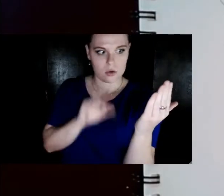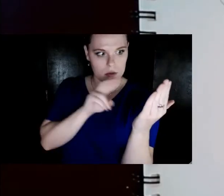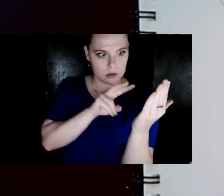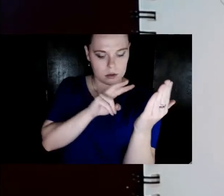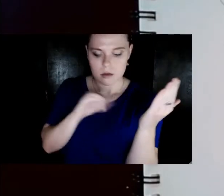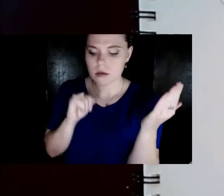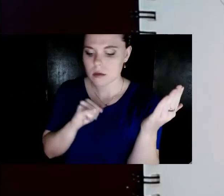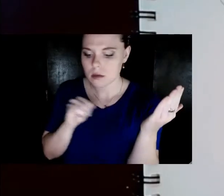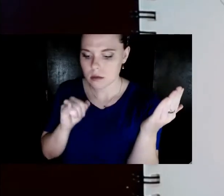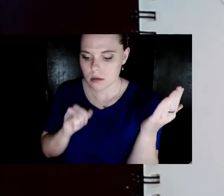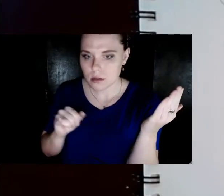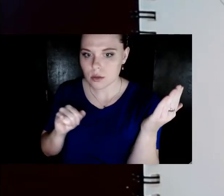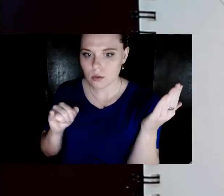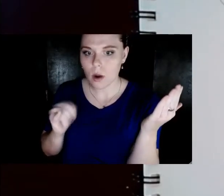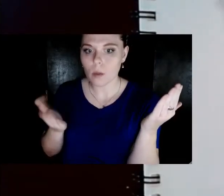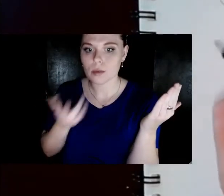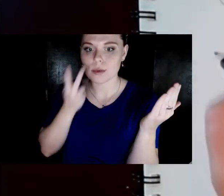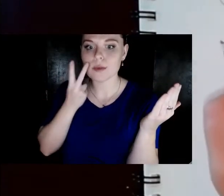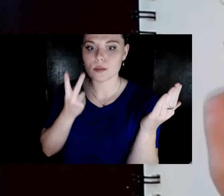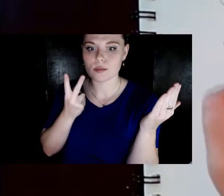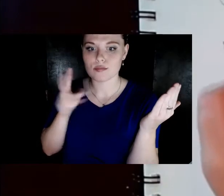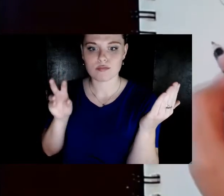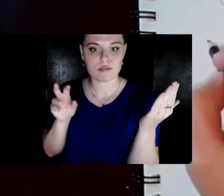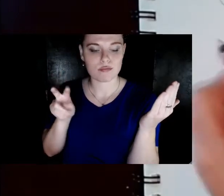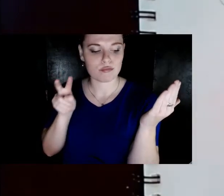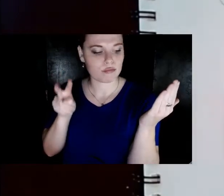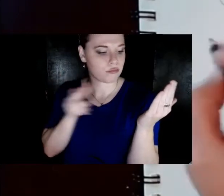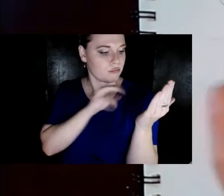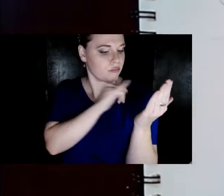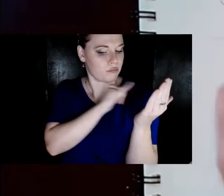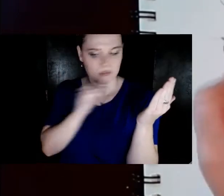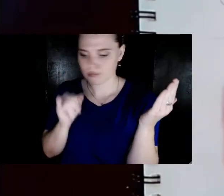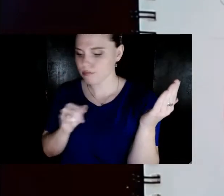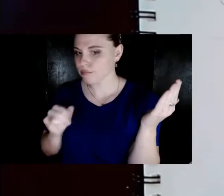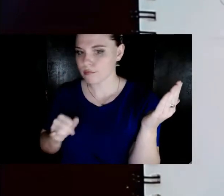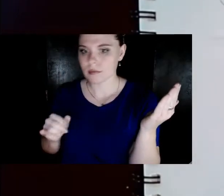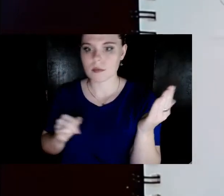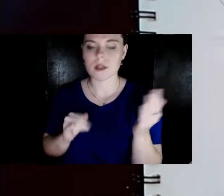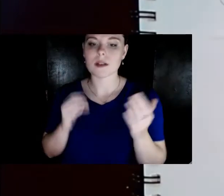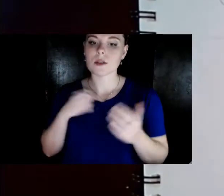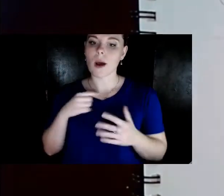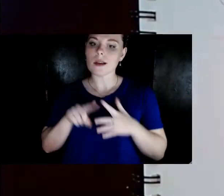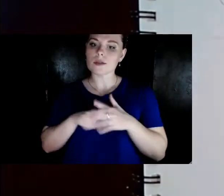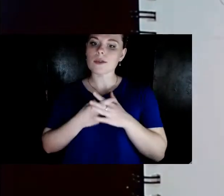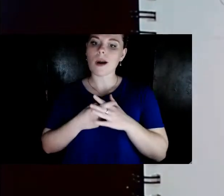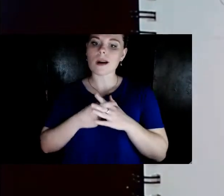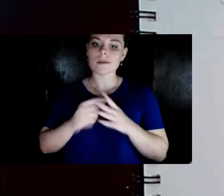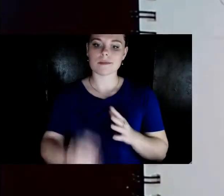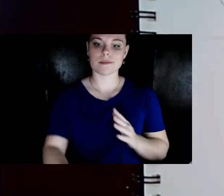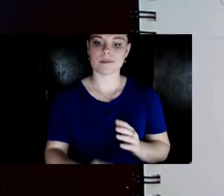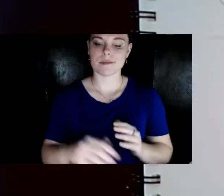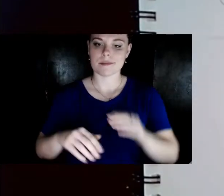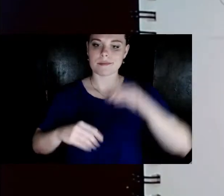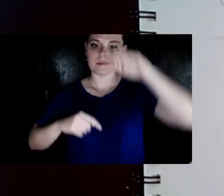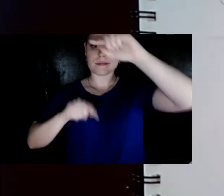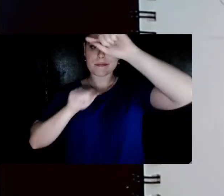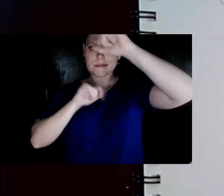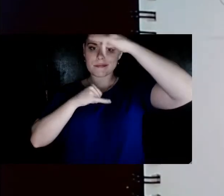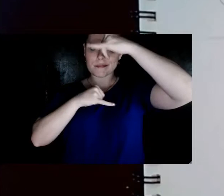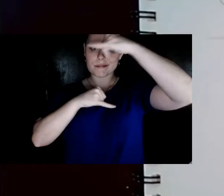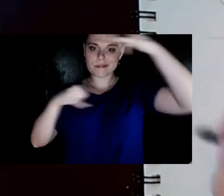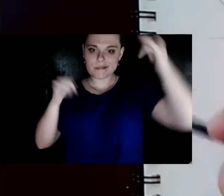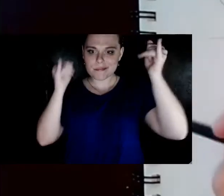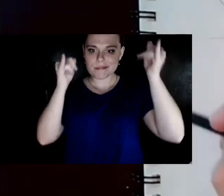then draw what you see. So how I like to start is just kind of make a mark at the top and maybe at the bottom,